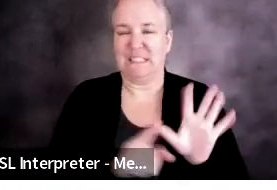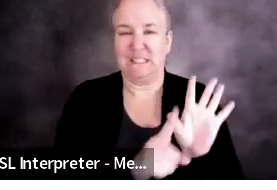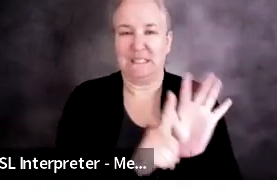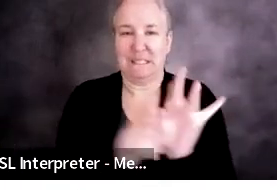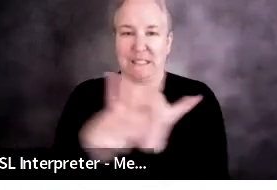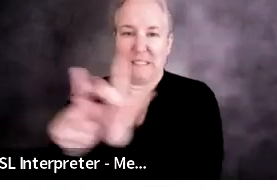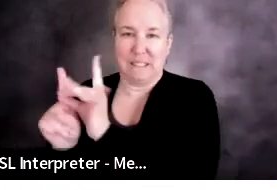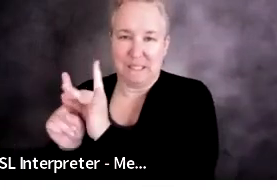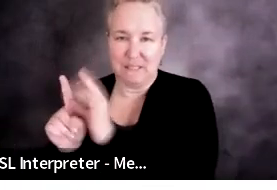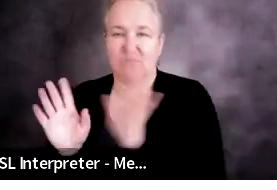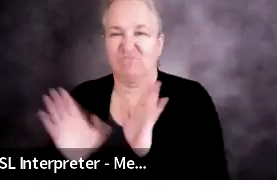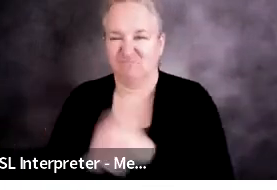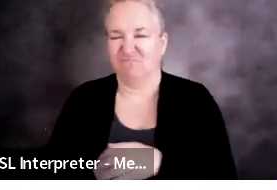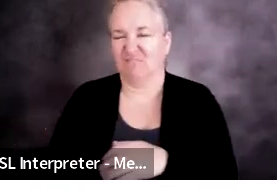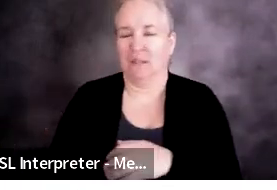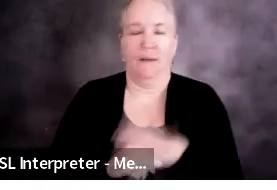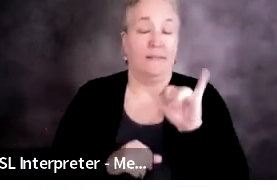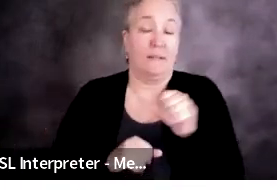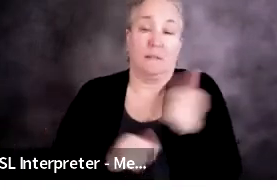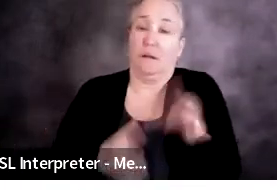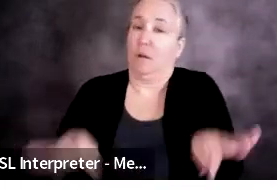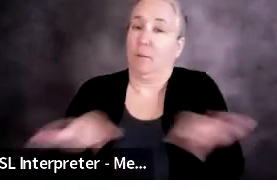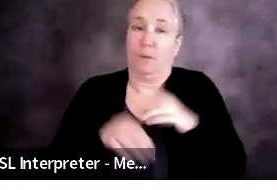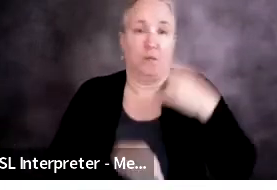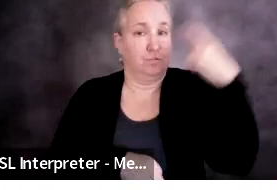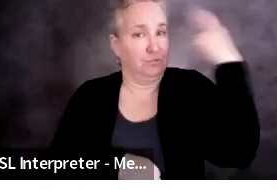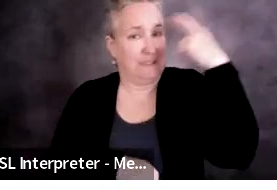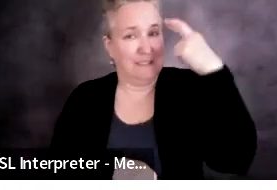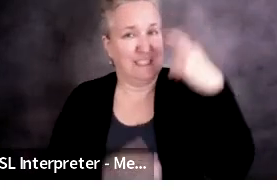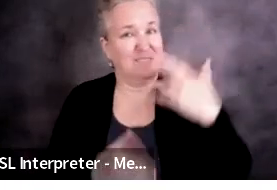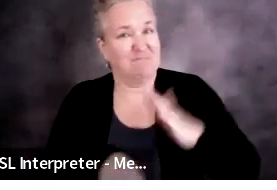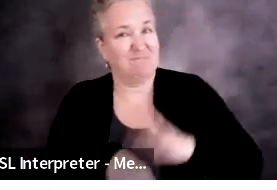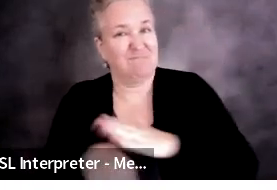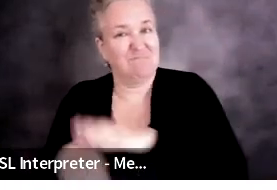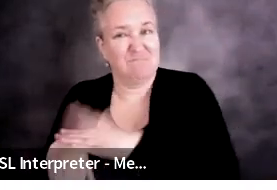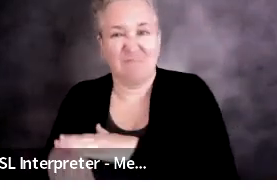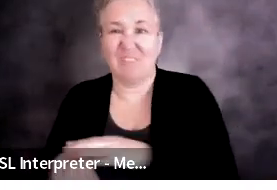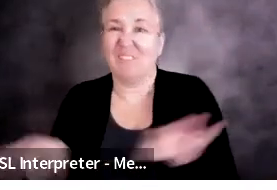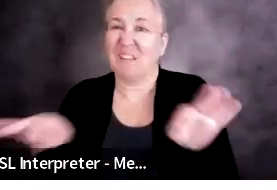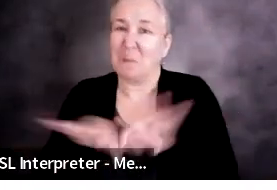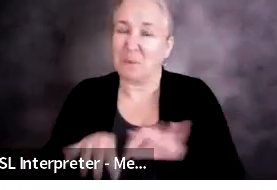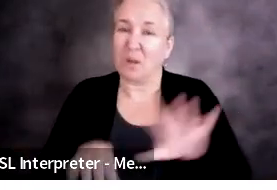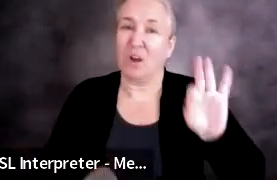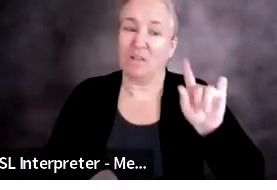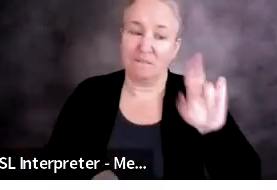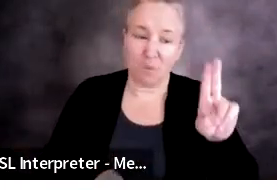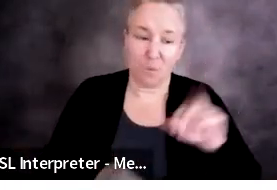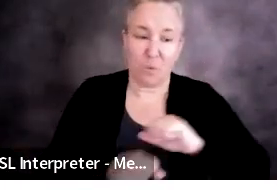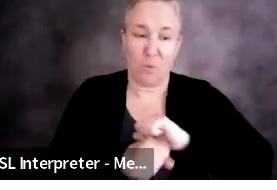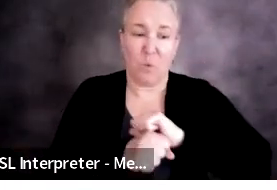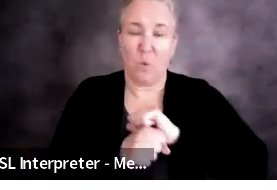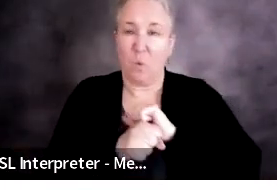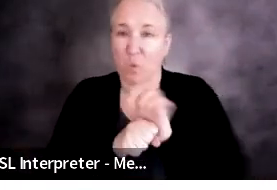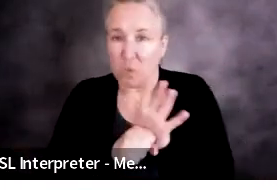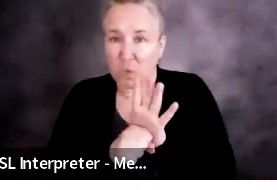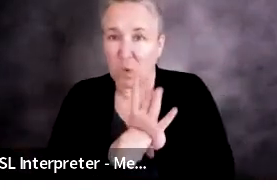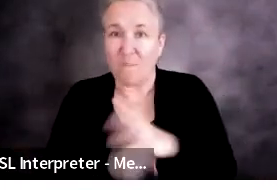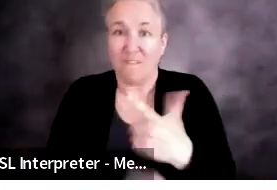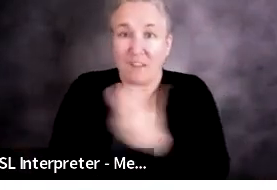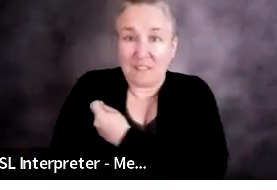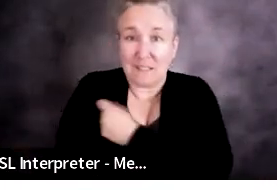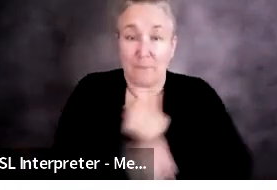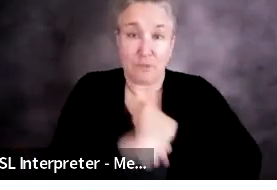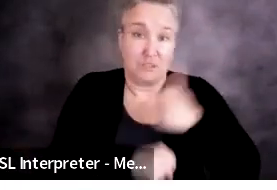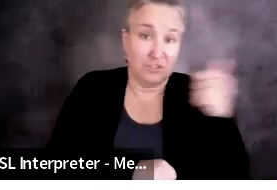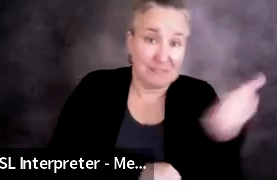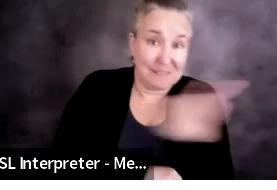So this is just another important reason why it's so important to get your flu and COVID vaccines, to protect yourself and others from getting